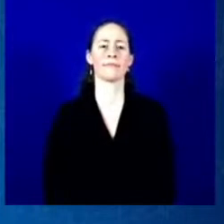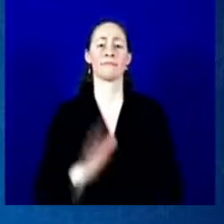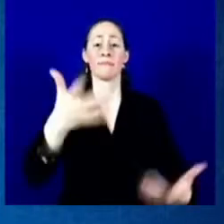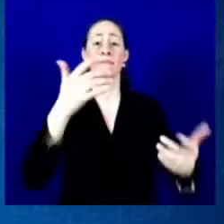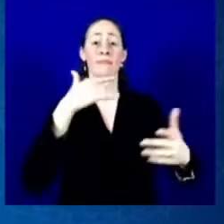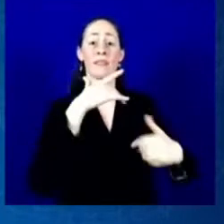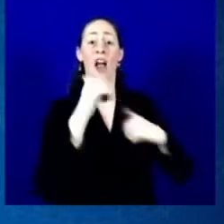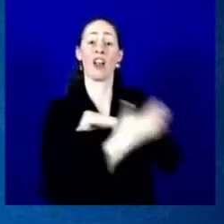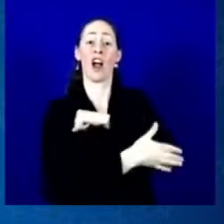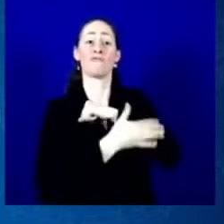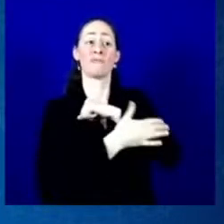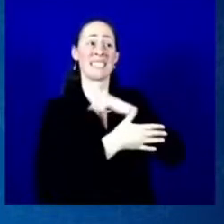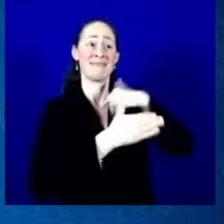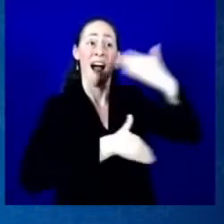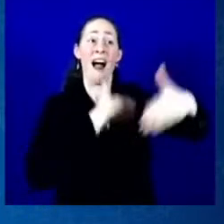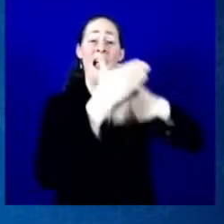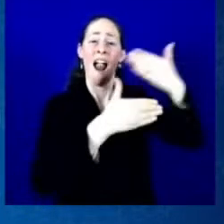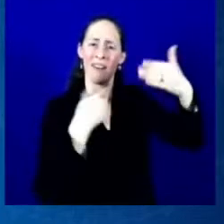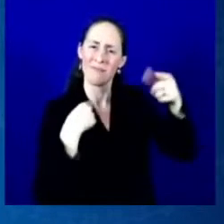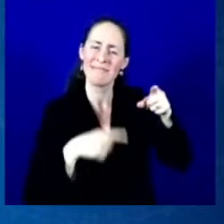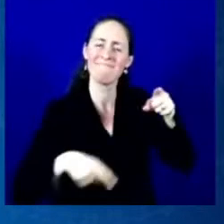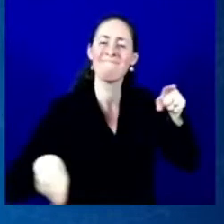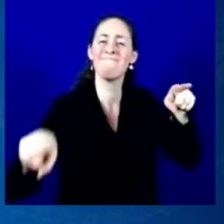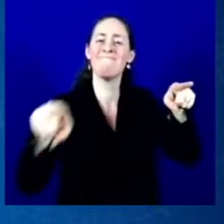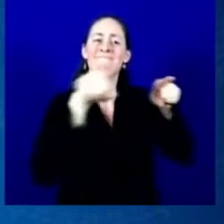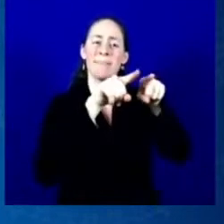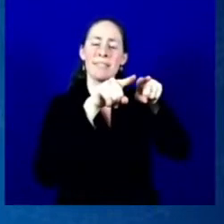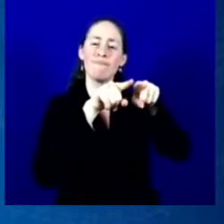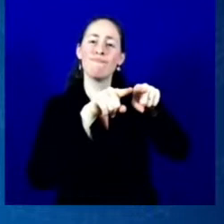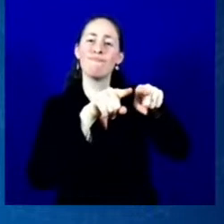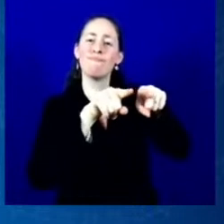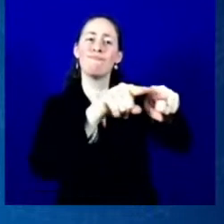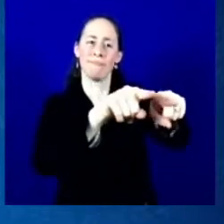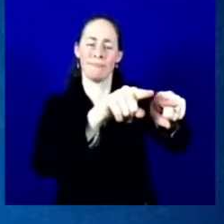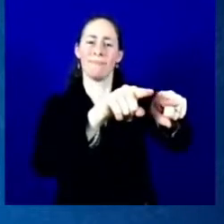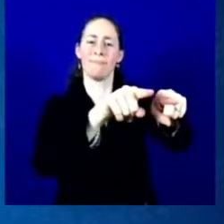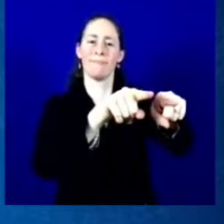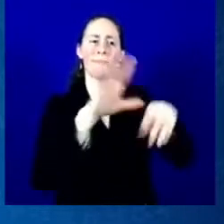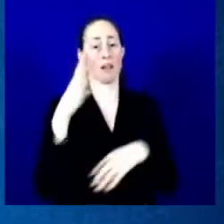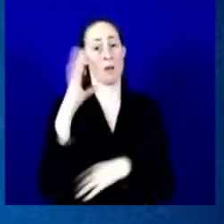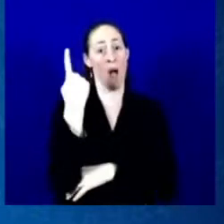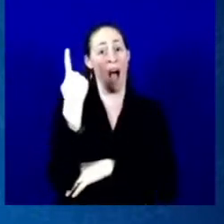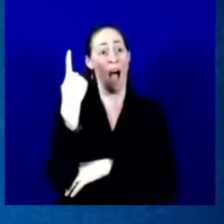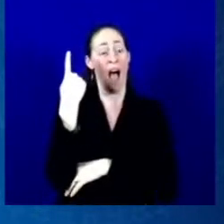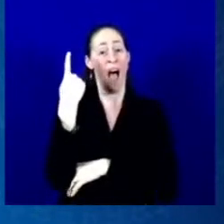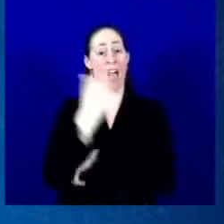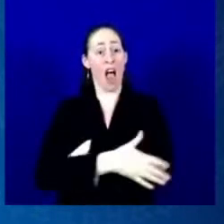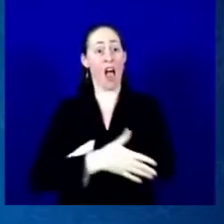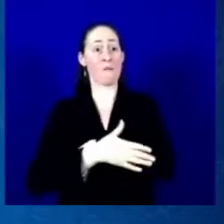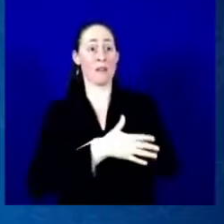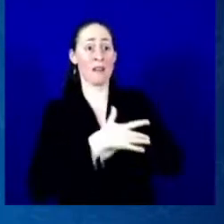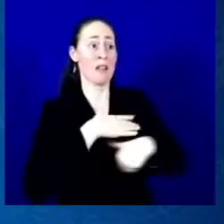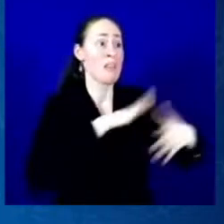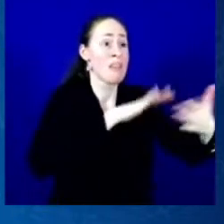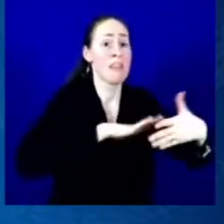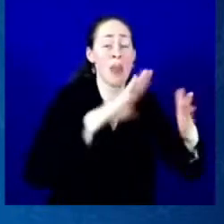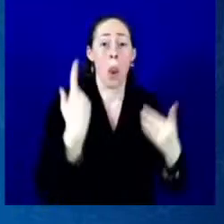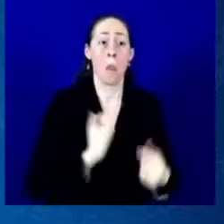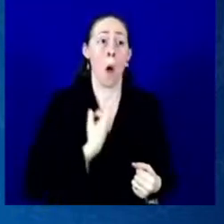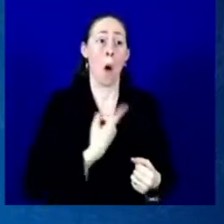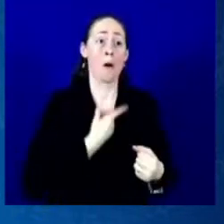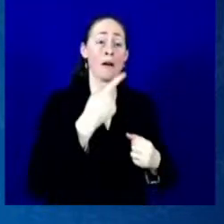No one nation can deal with all the crises of our time, from terrorism to nuclear proliferation, mass